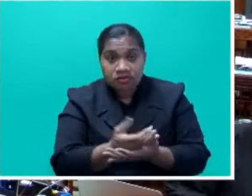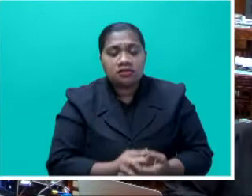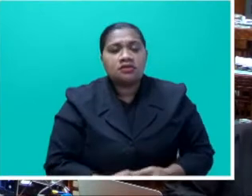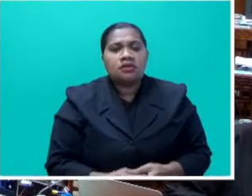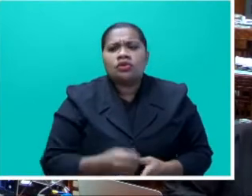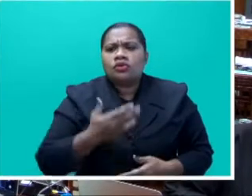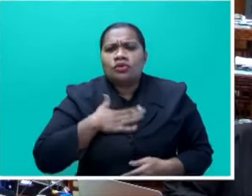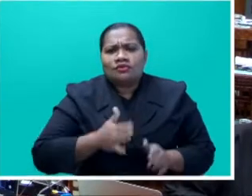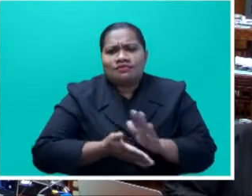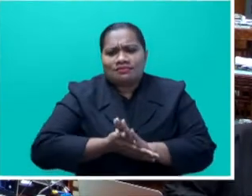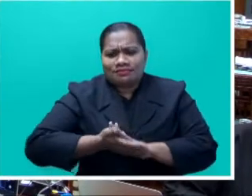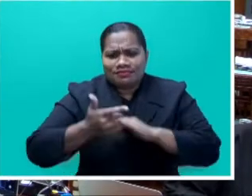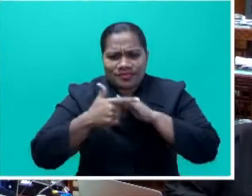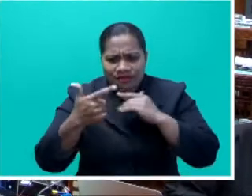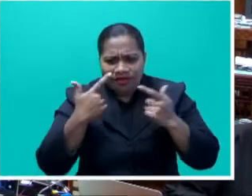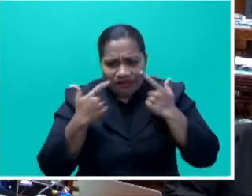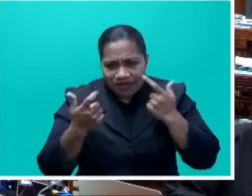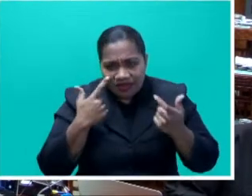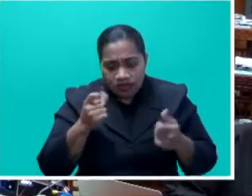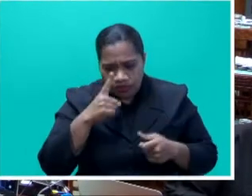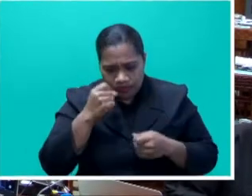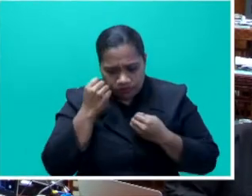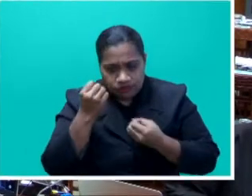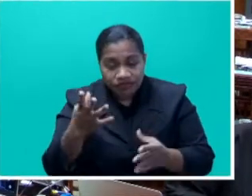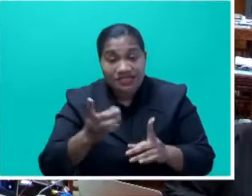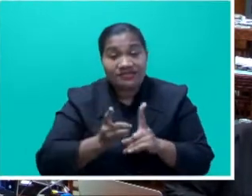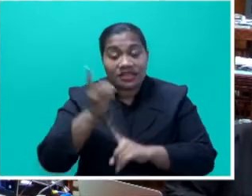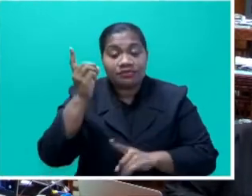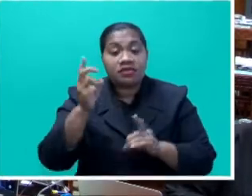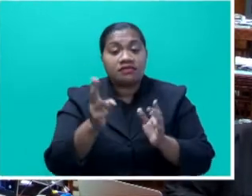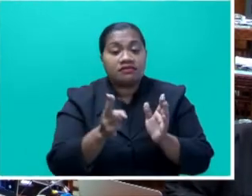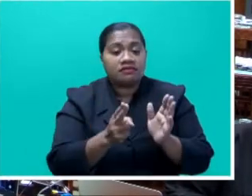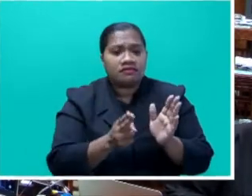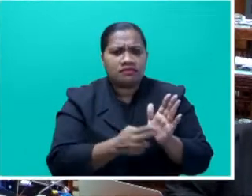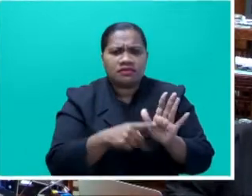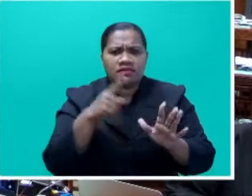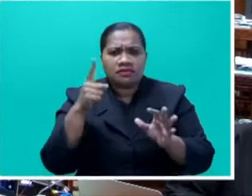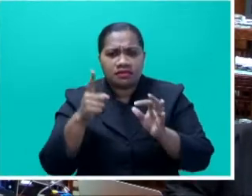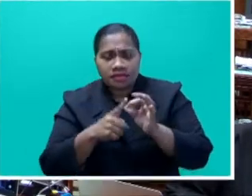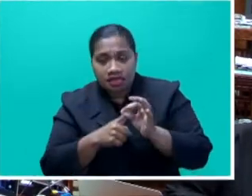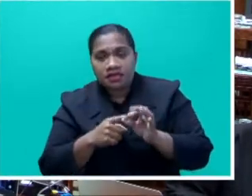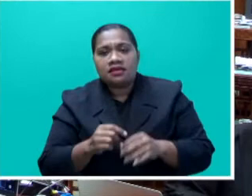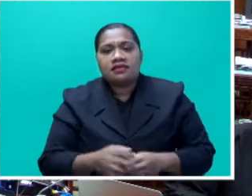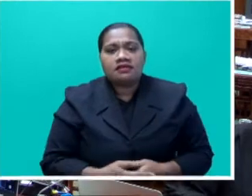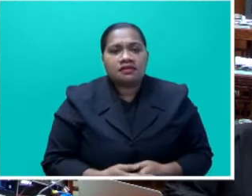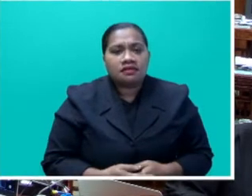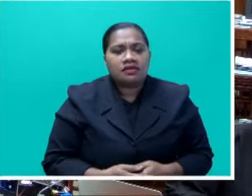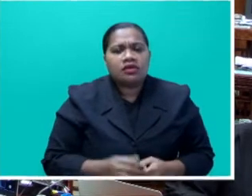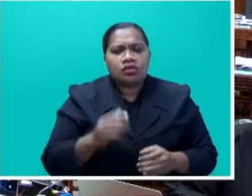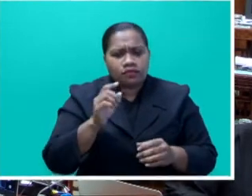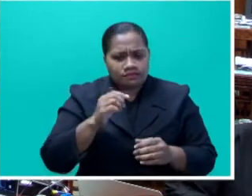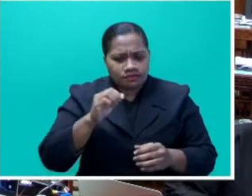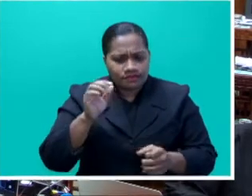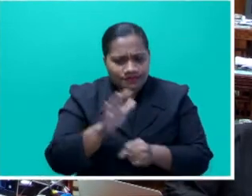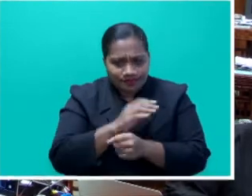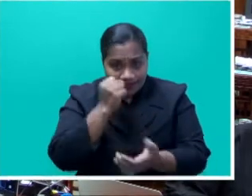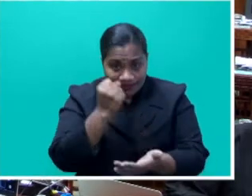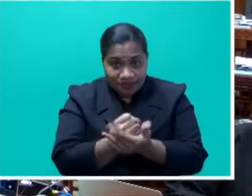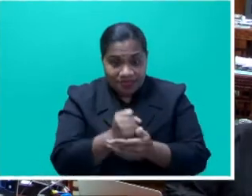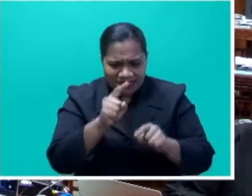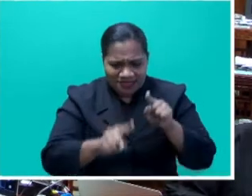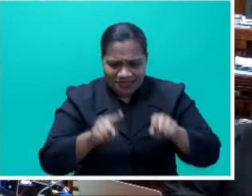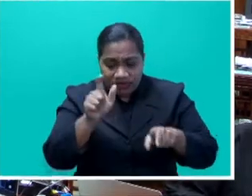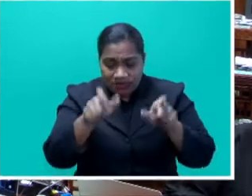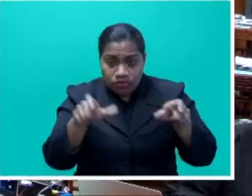findings that will inform the development of the NAP. And of course, it's also to ensure diverse stakeholders to offer